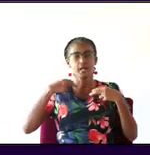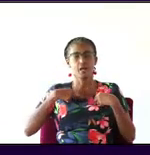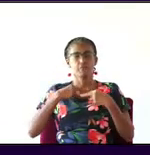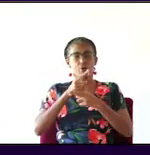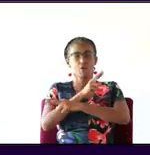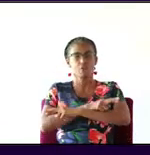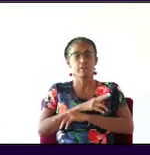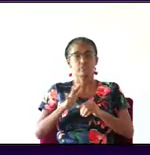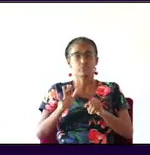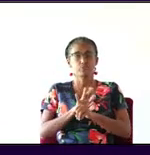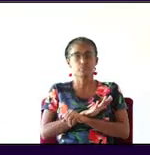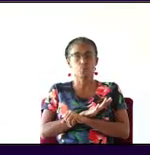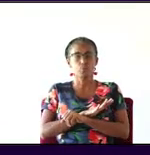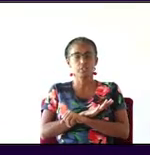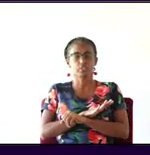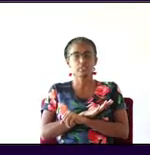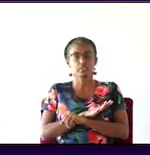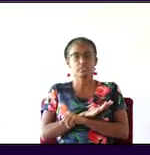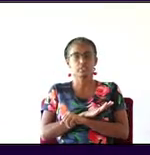renewing,